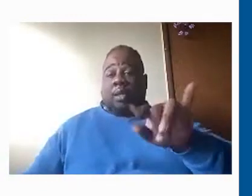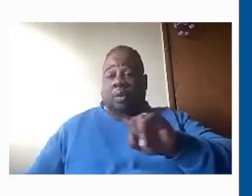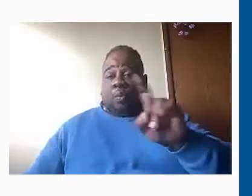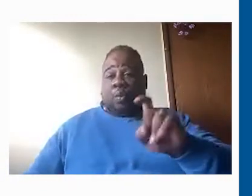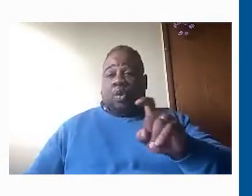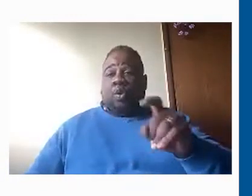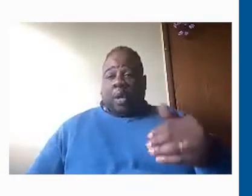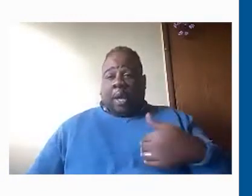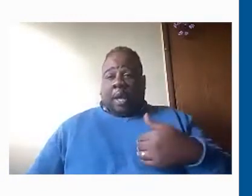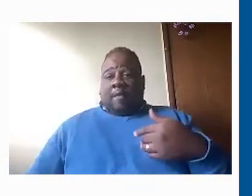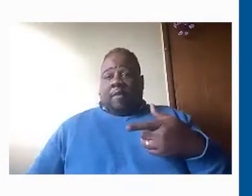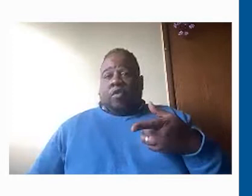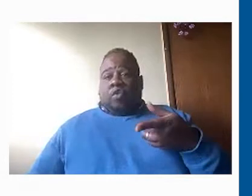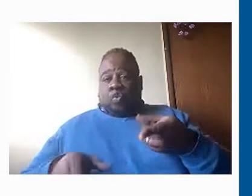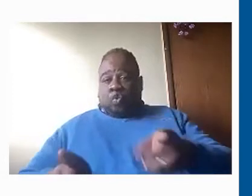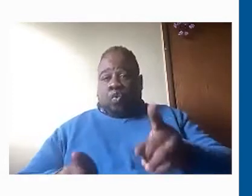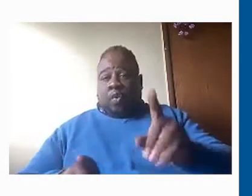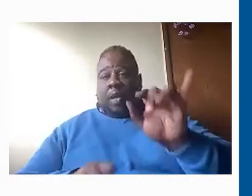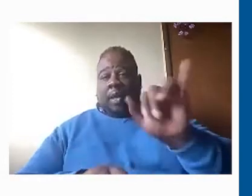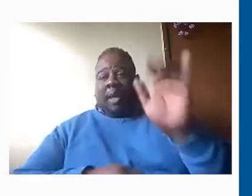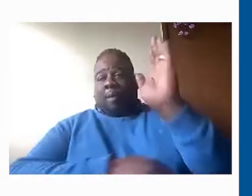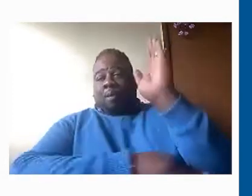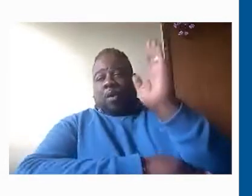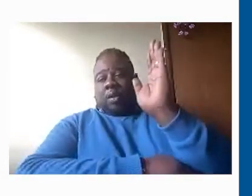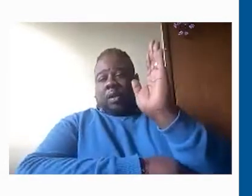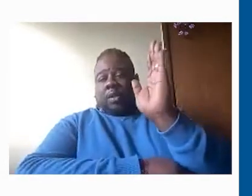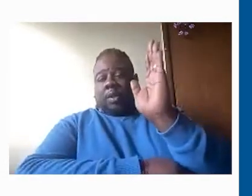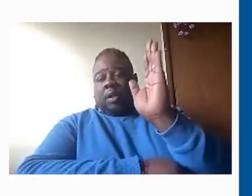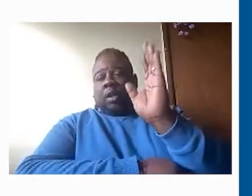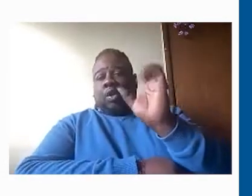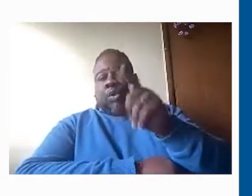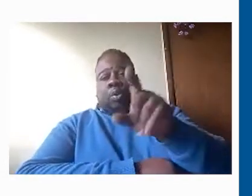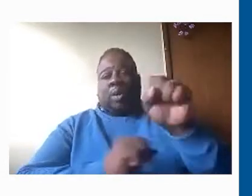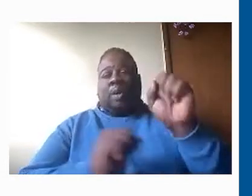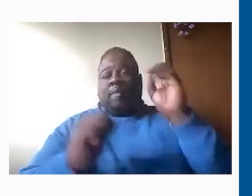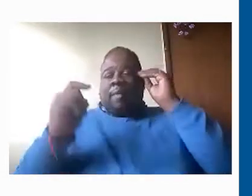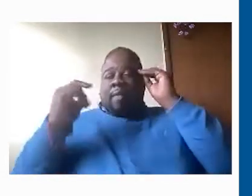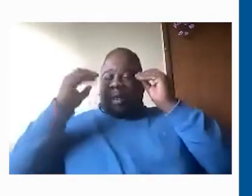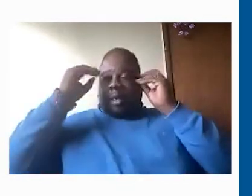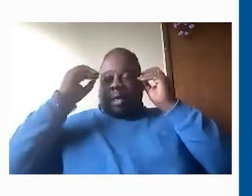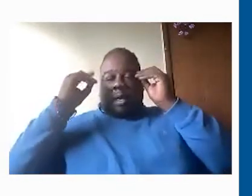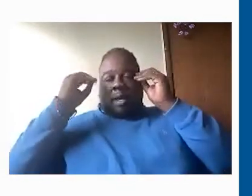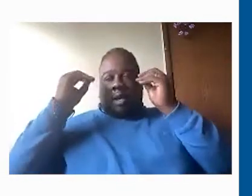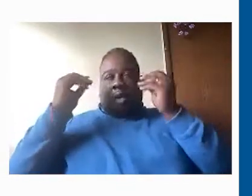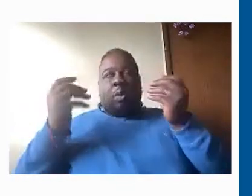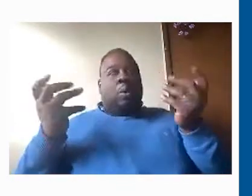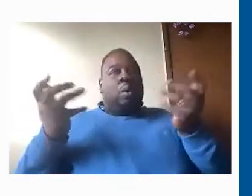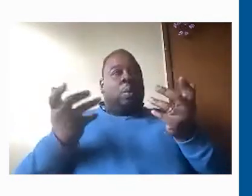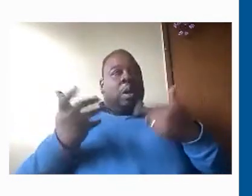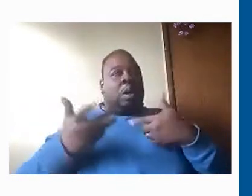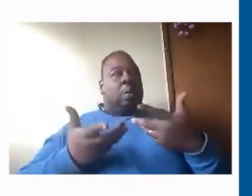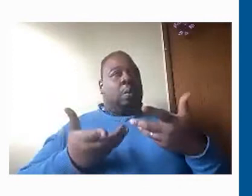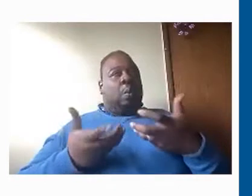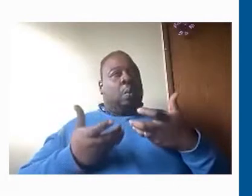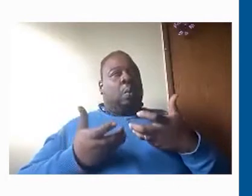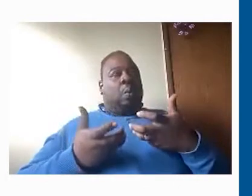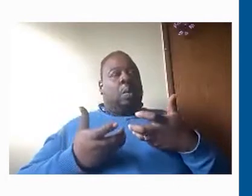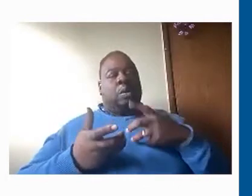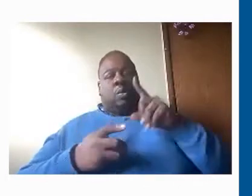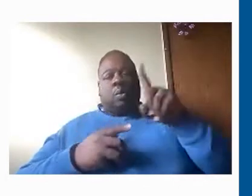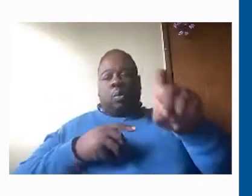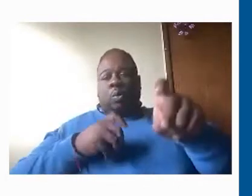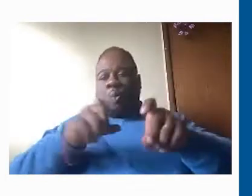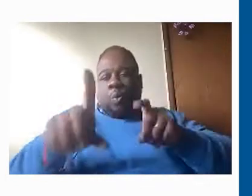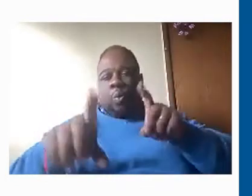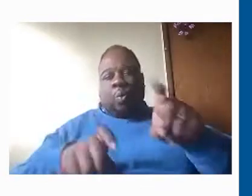things to think about during the presentation. What I would like to, if you can, probably, save questions or comments towards